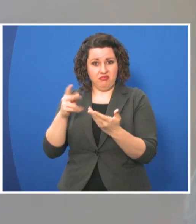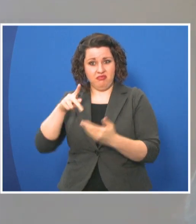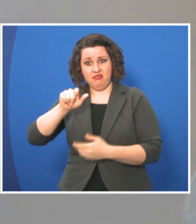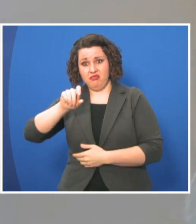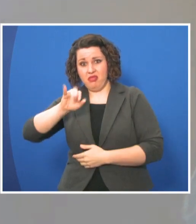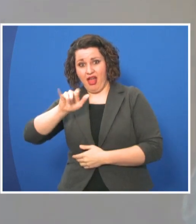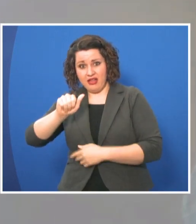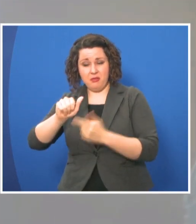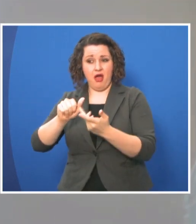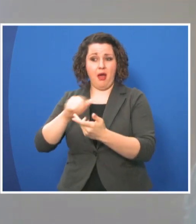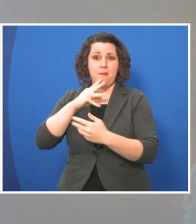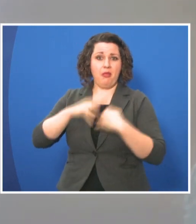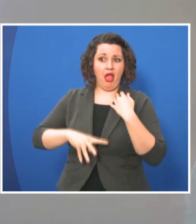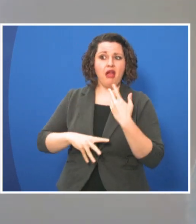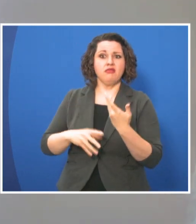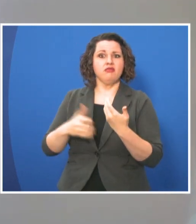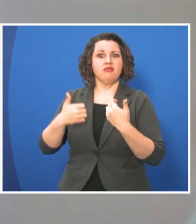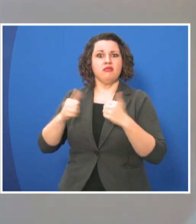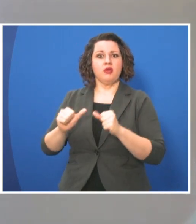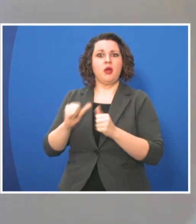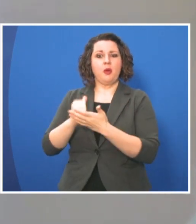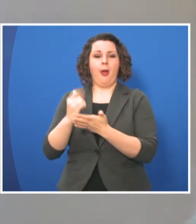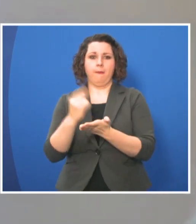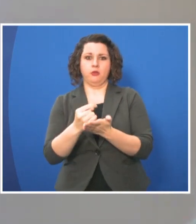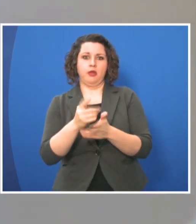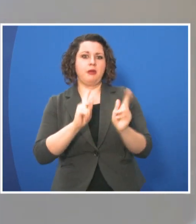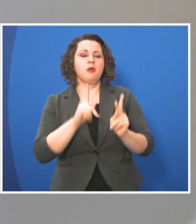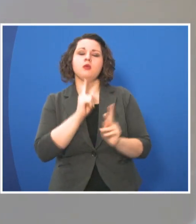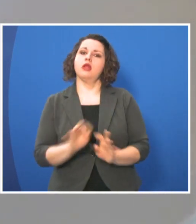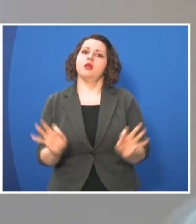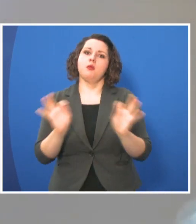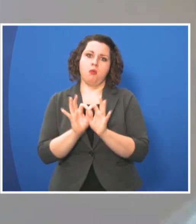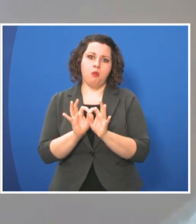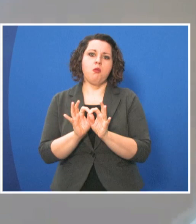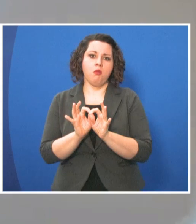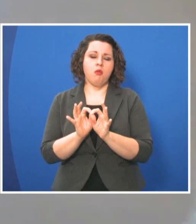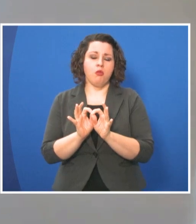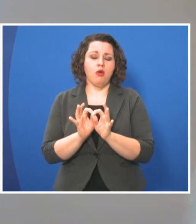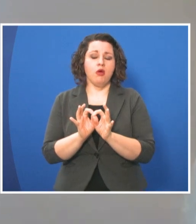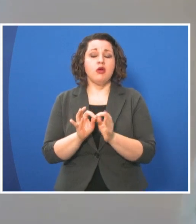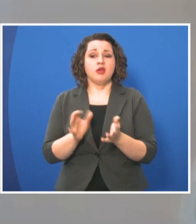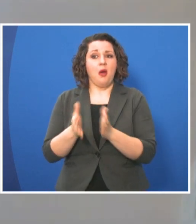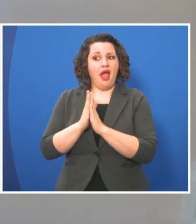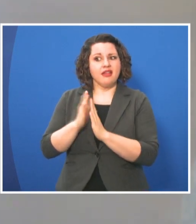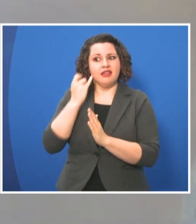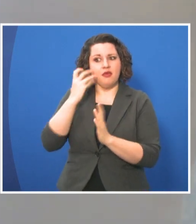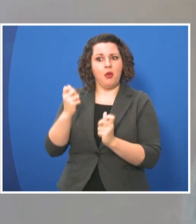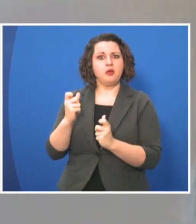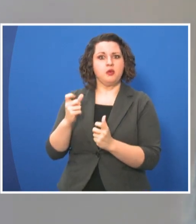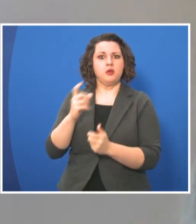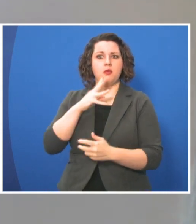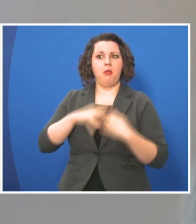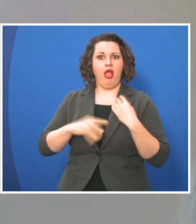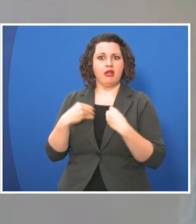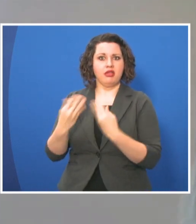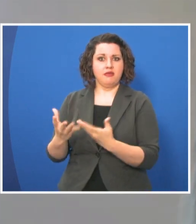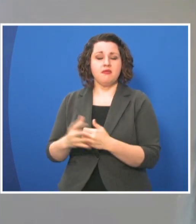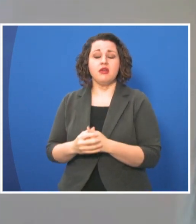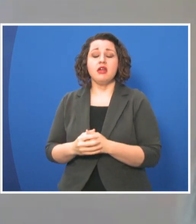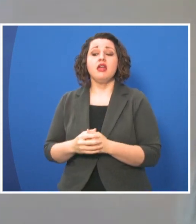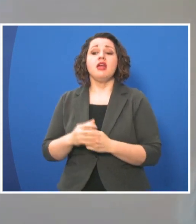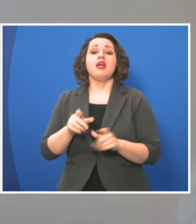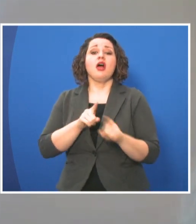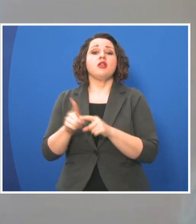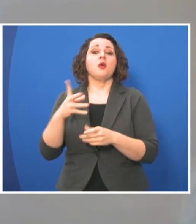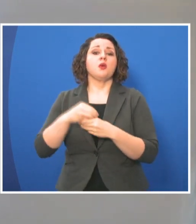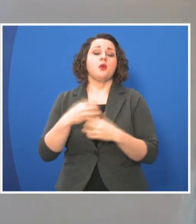help treat people who are currently infected, which is a really important thing to do. And then finally, we've included healthcare workers,